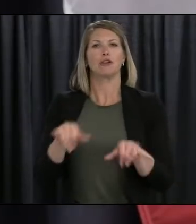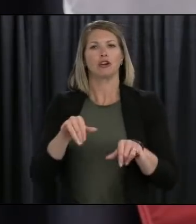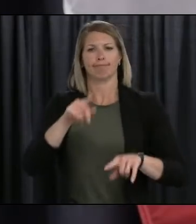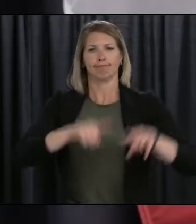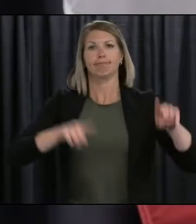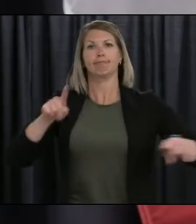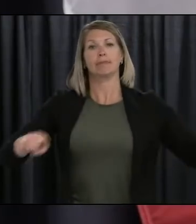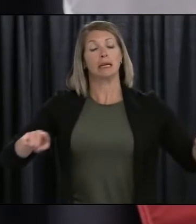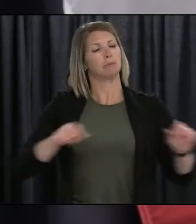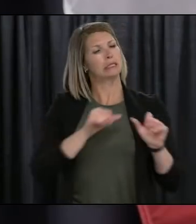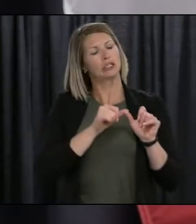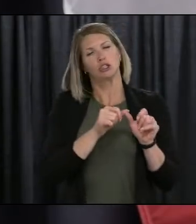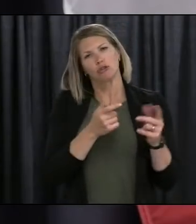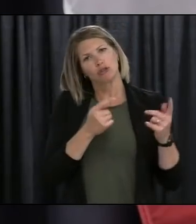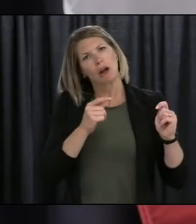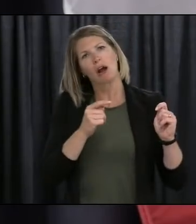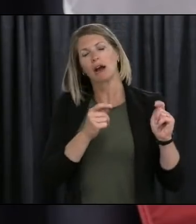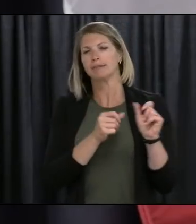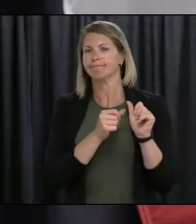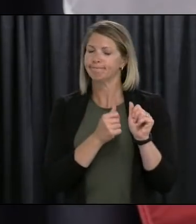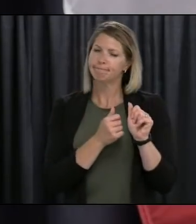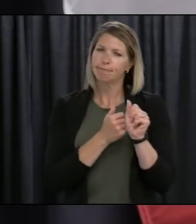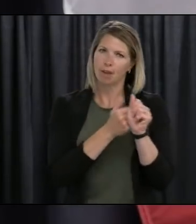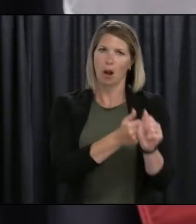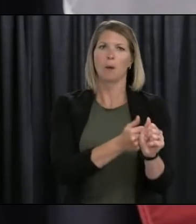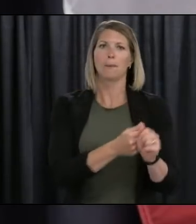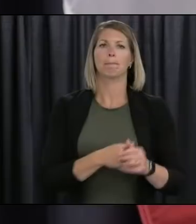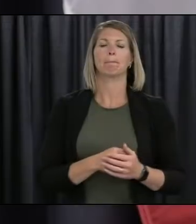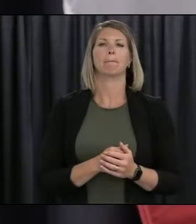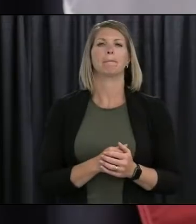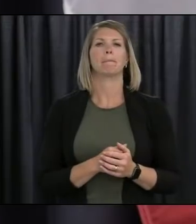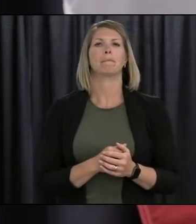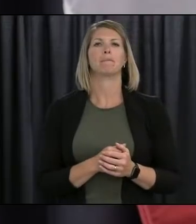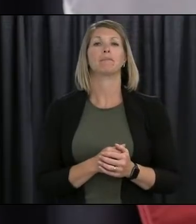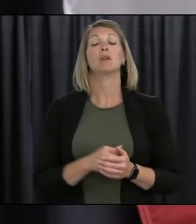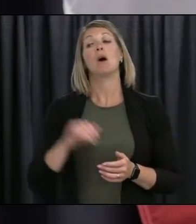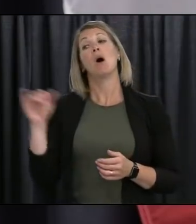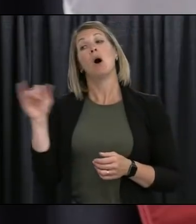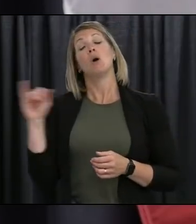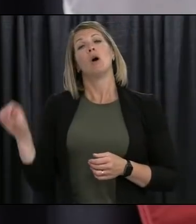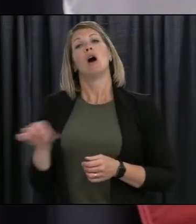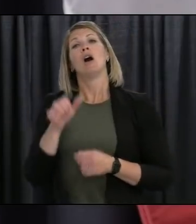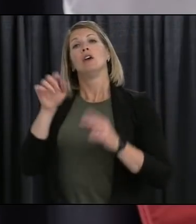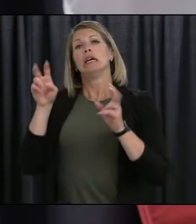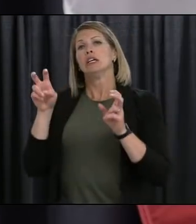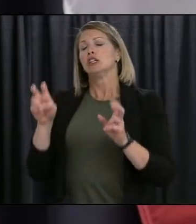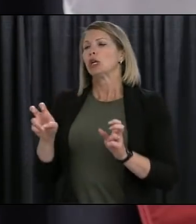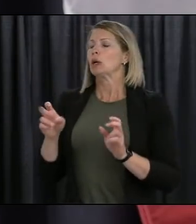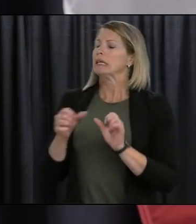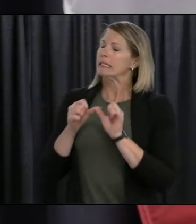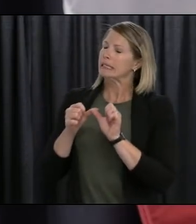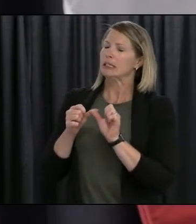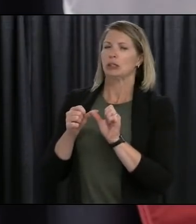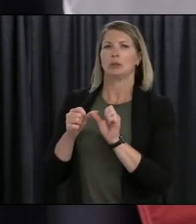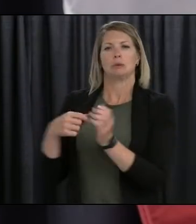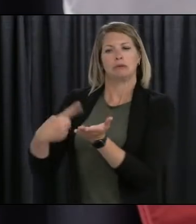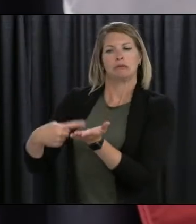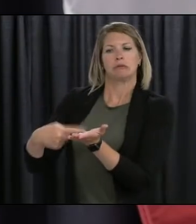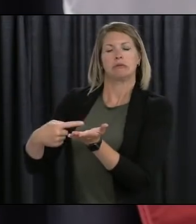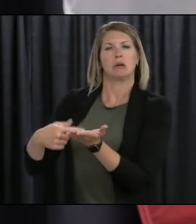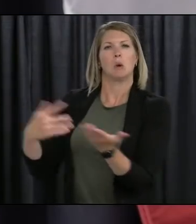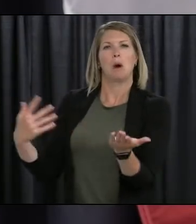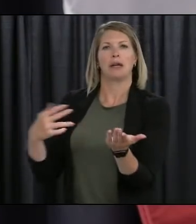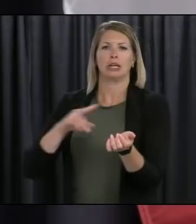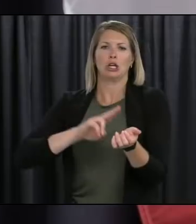was and still is the hardest I've had to deal with has been around visitation. We have a very vulnerable group